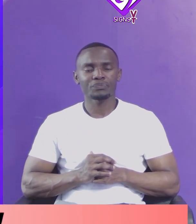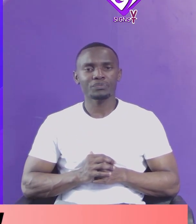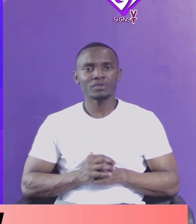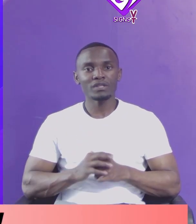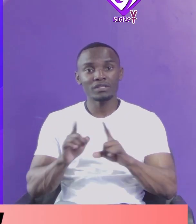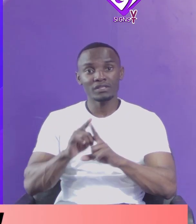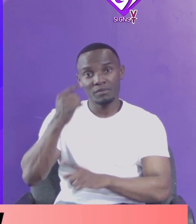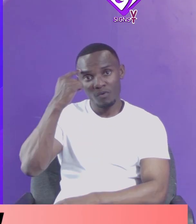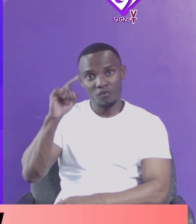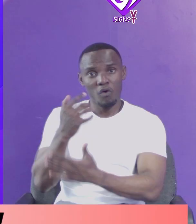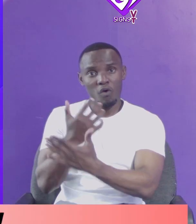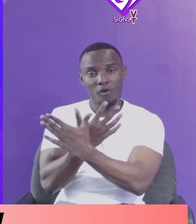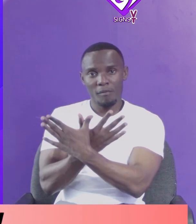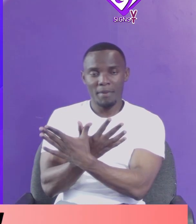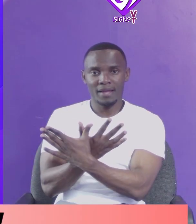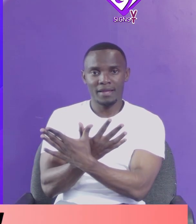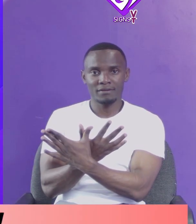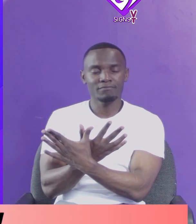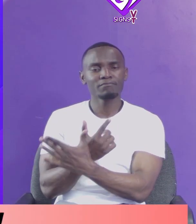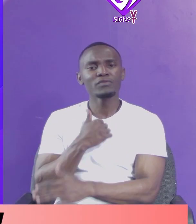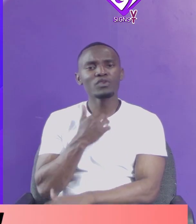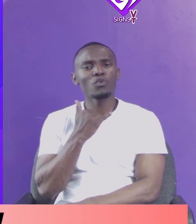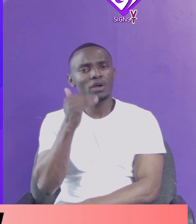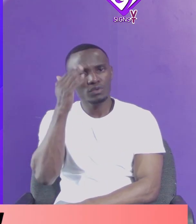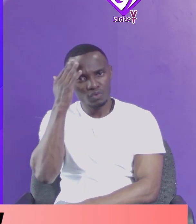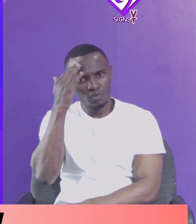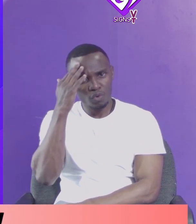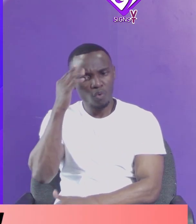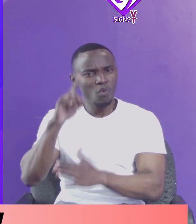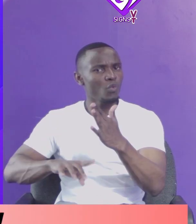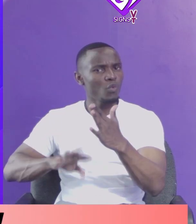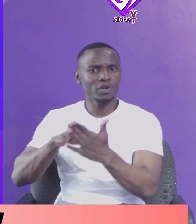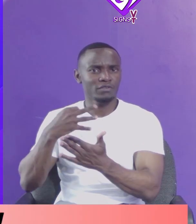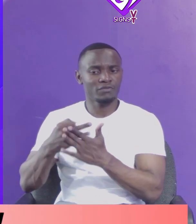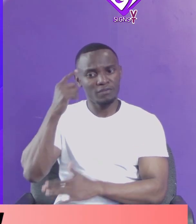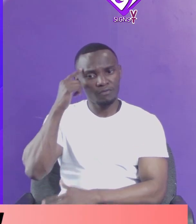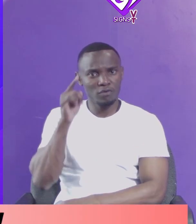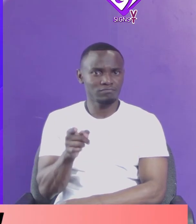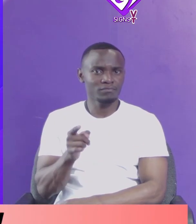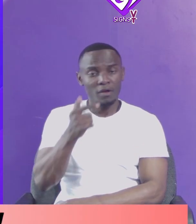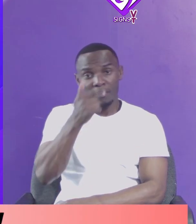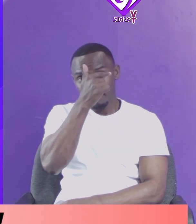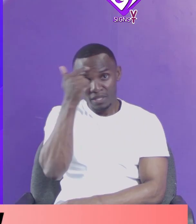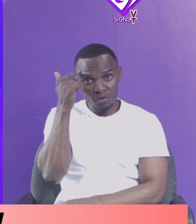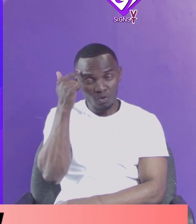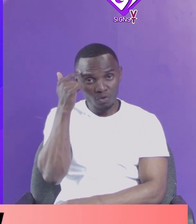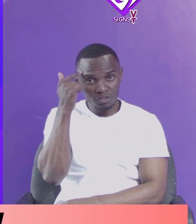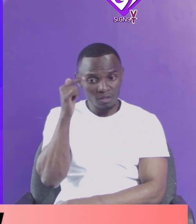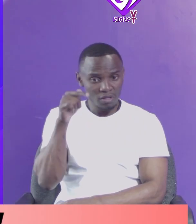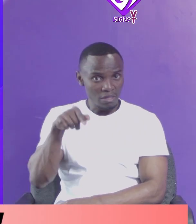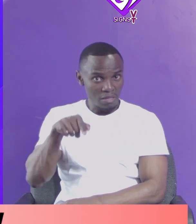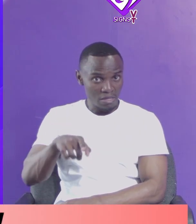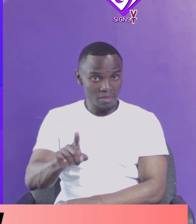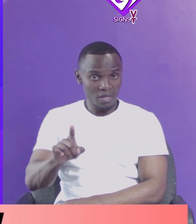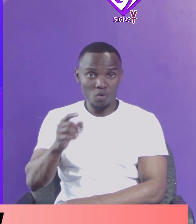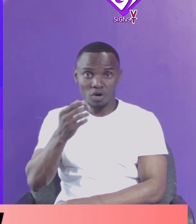Bayern's side especially, because just want to find out what did not work for Kompany. Because, for Bayern Munich, when you look at the Bundesliga side, they're doing really